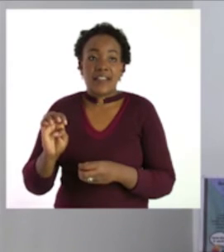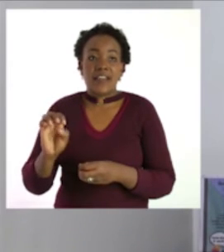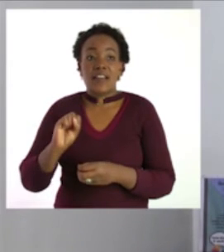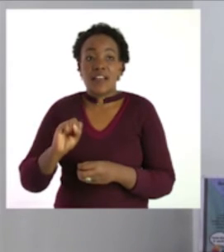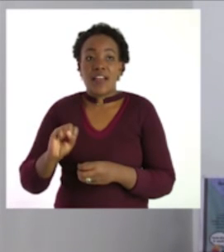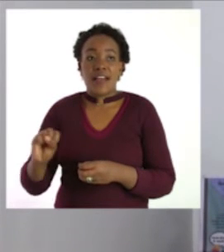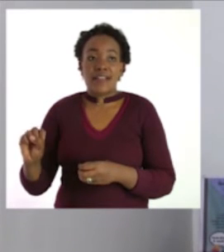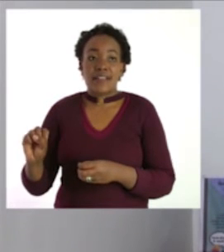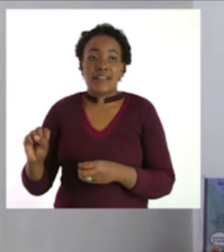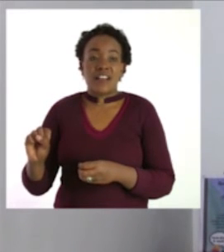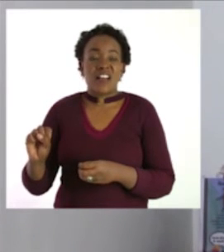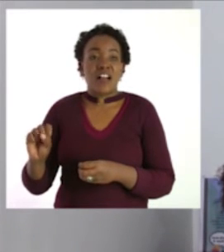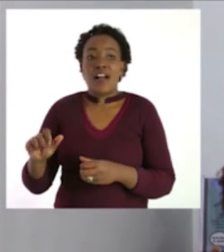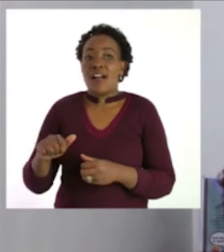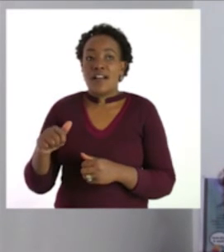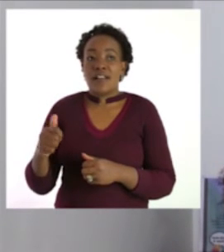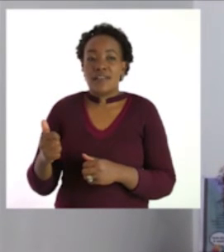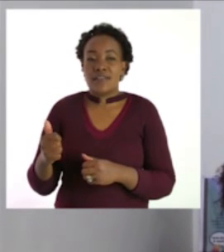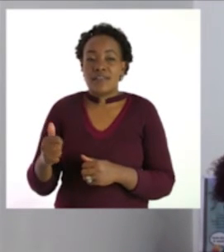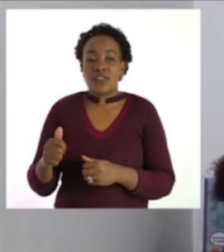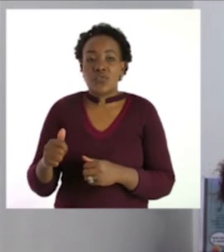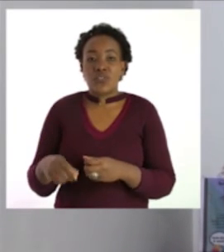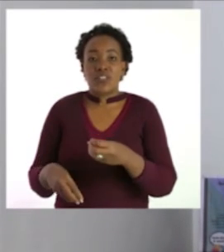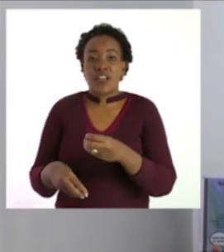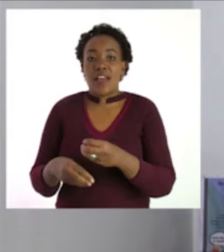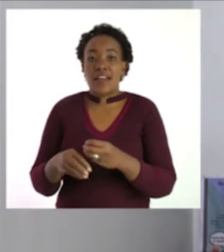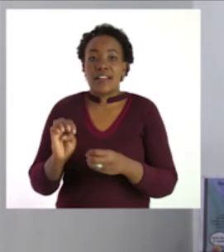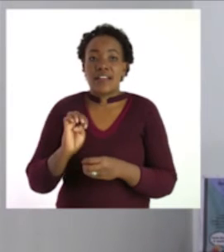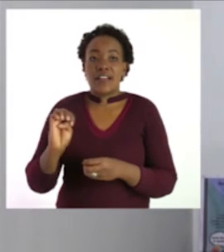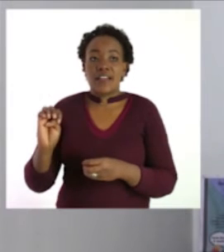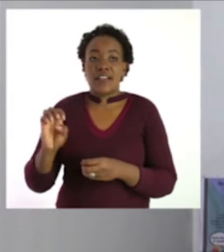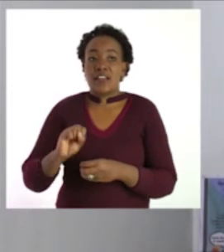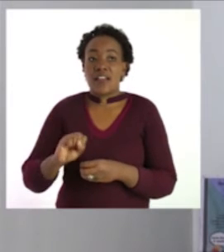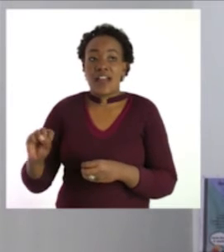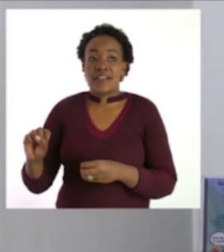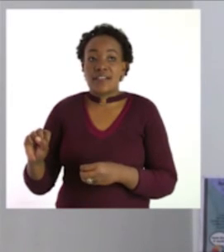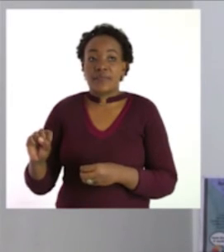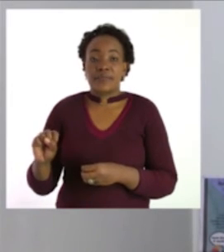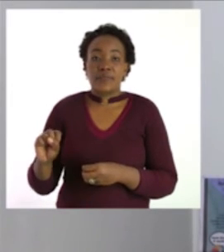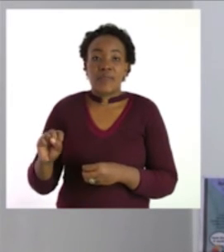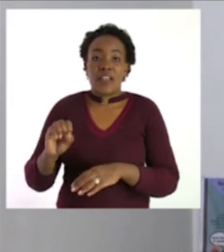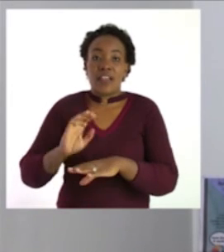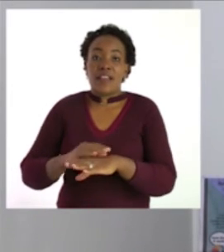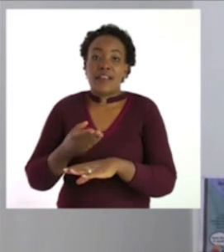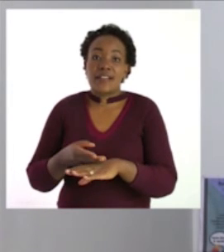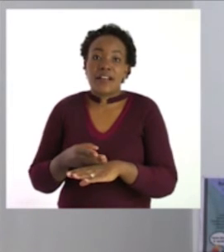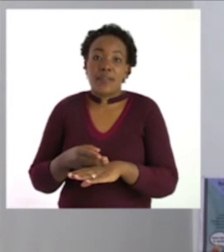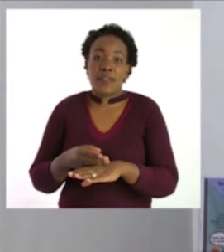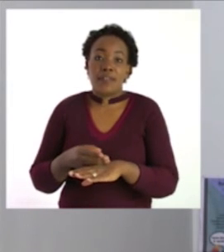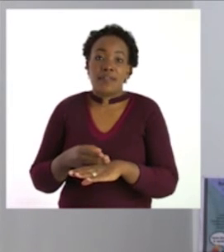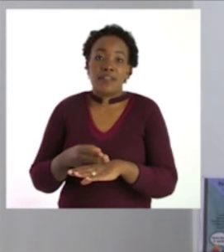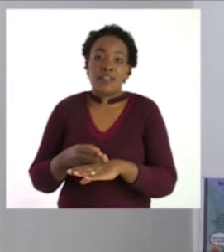ES. Some plural nouns you must add ES. Let's give an example.